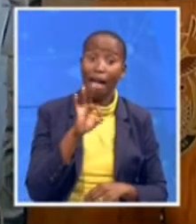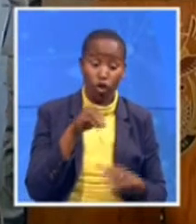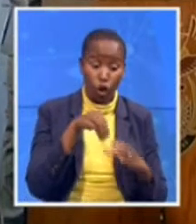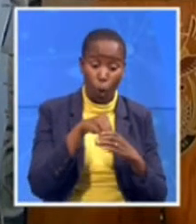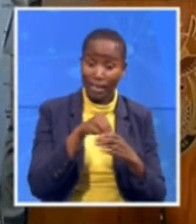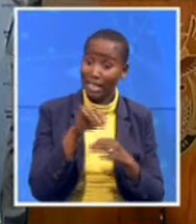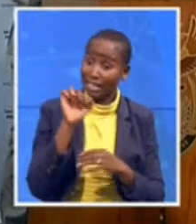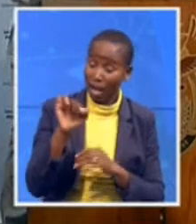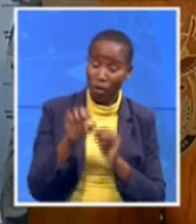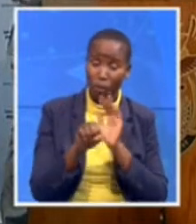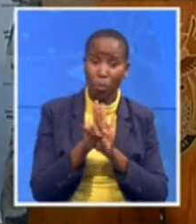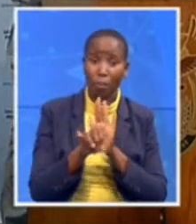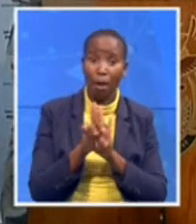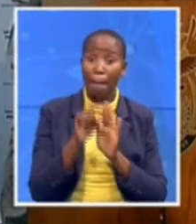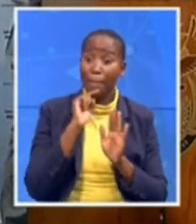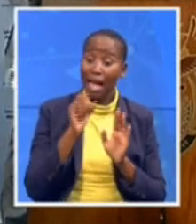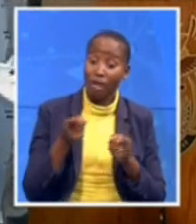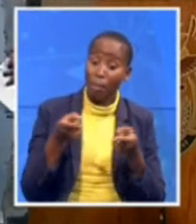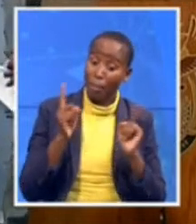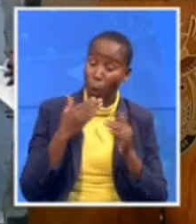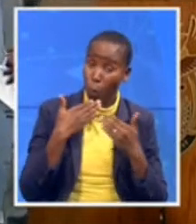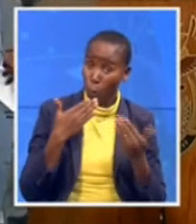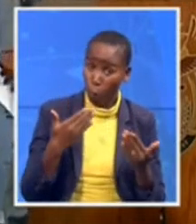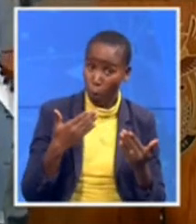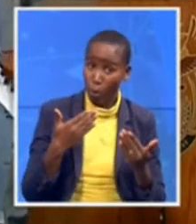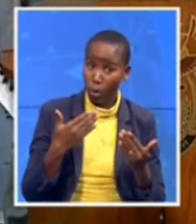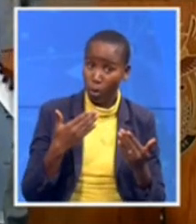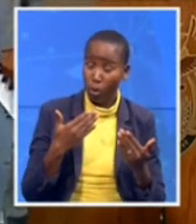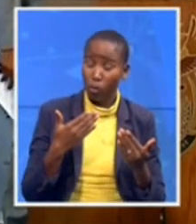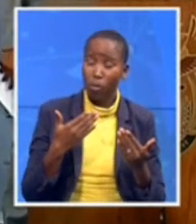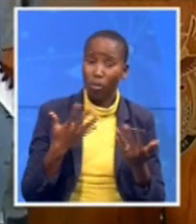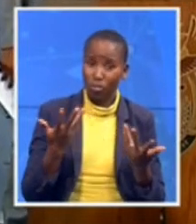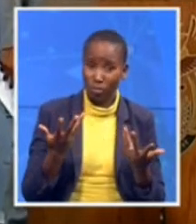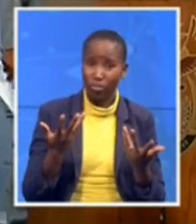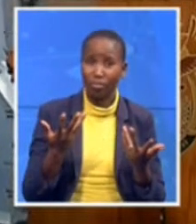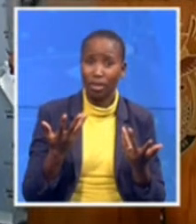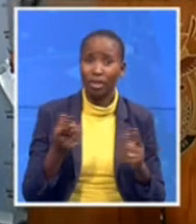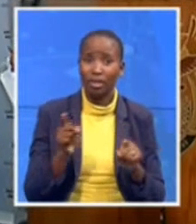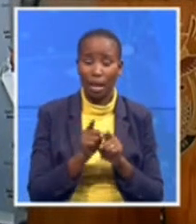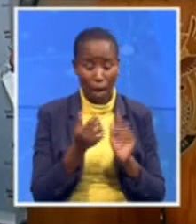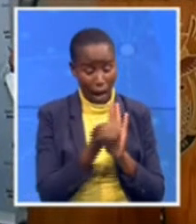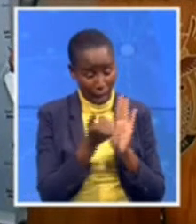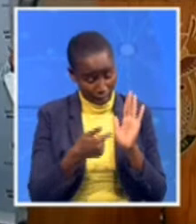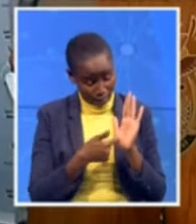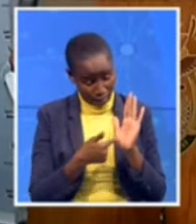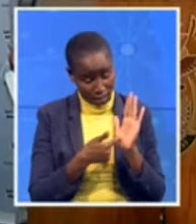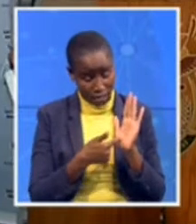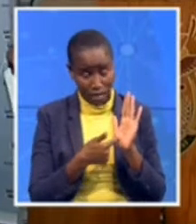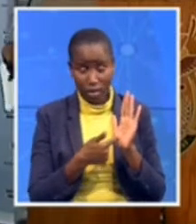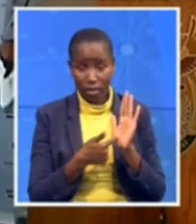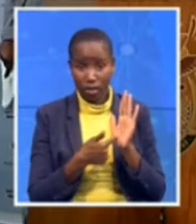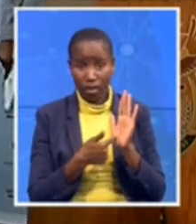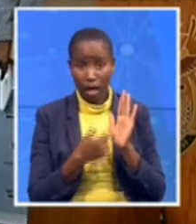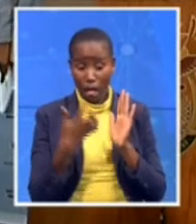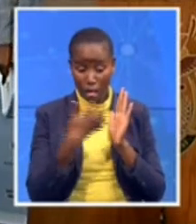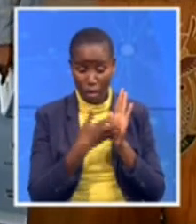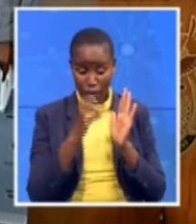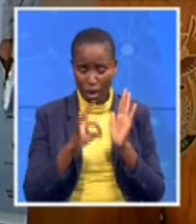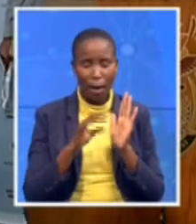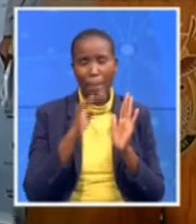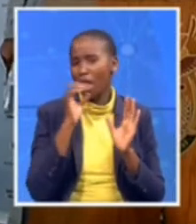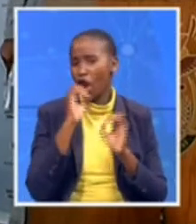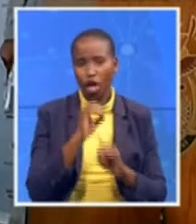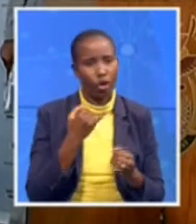or prohibited as defined in the Act, then there's nothing wrong with that. So I don't know who wants